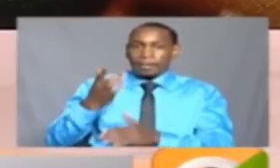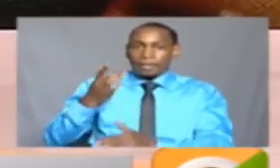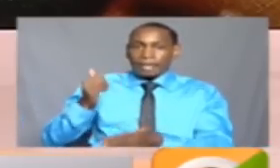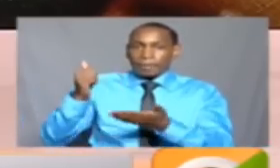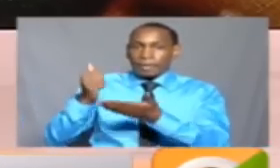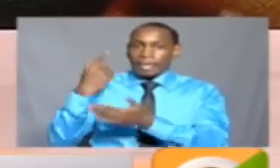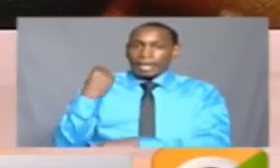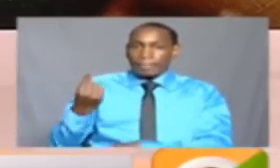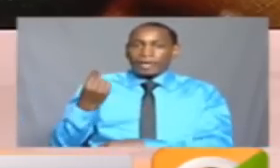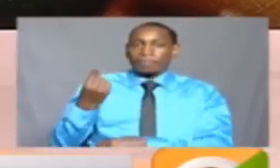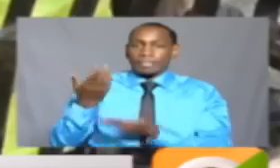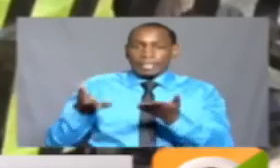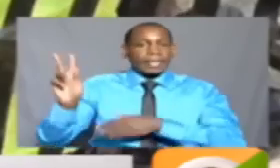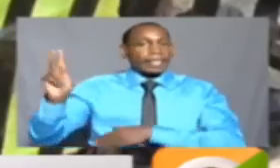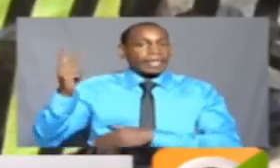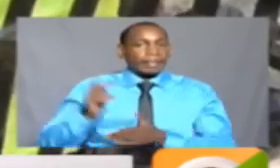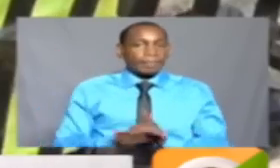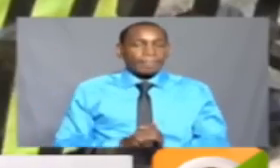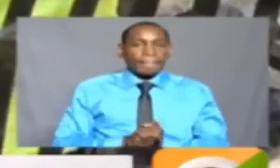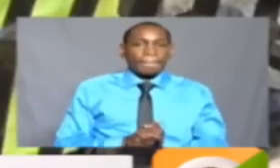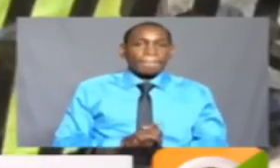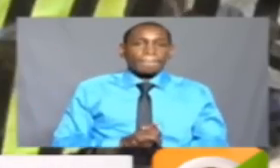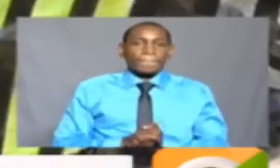in Kenya.